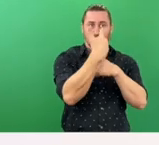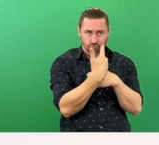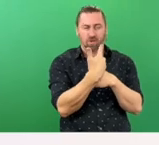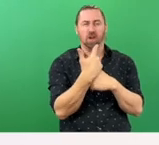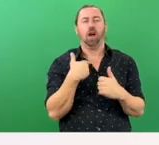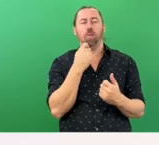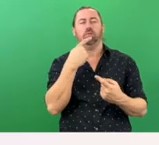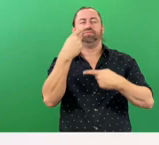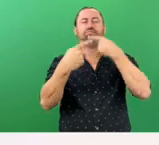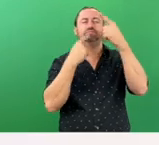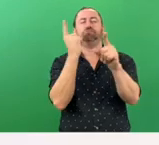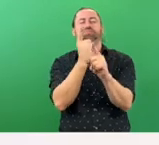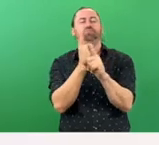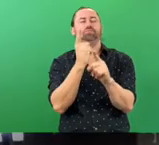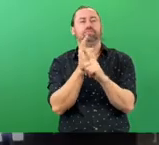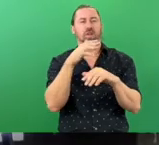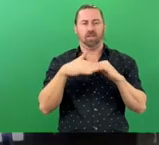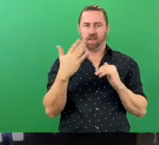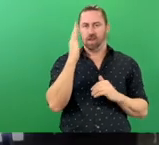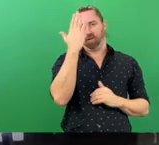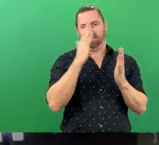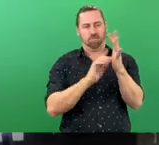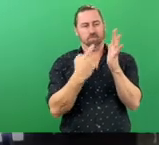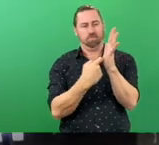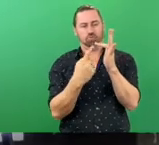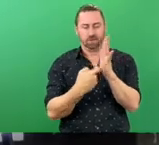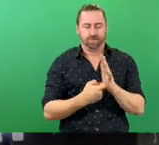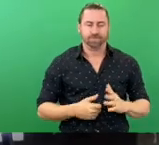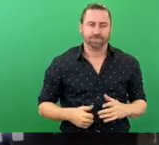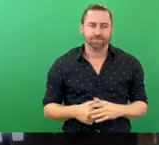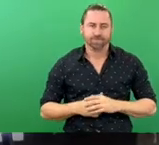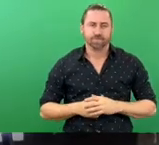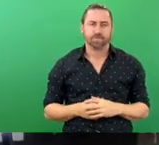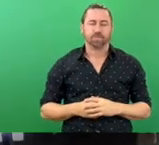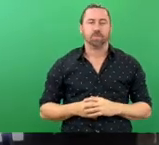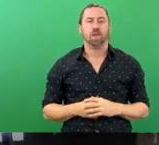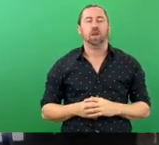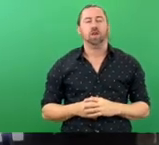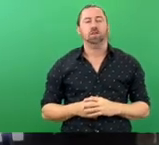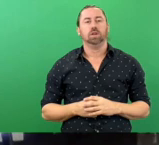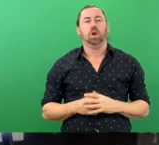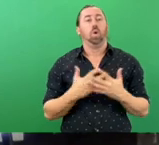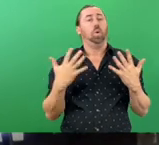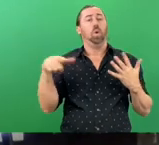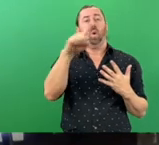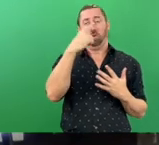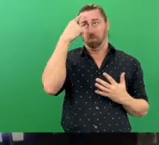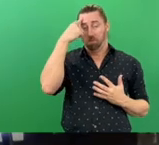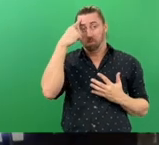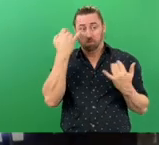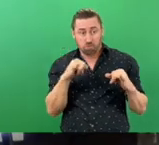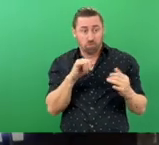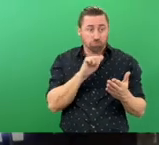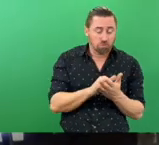camera and just chat with you a little bit further about mirrors. Okay, so one of the great misperceptions of